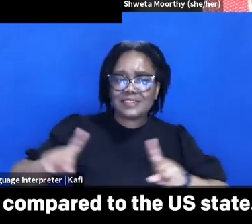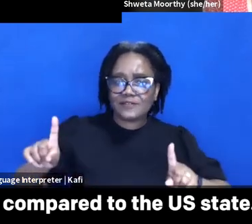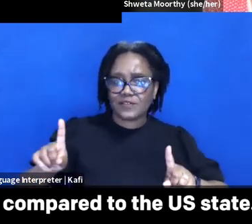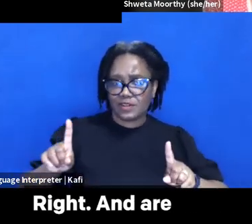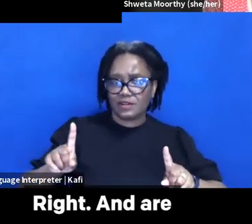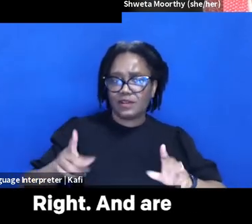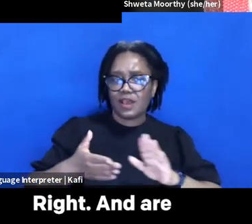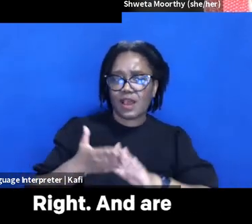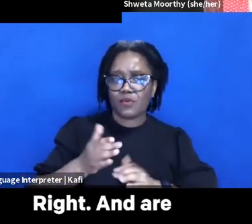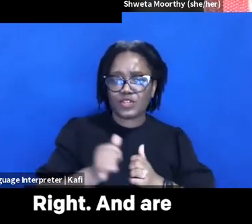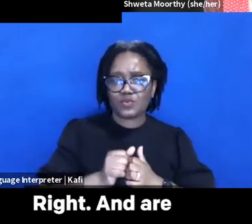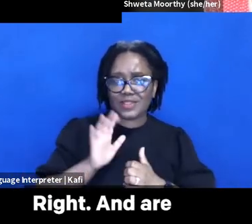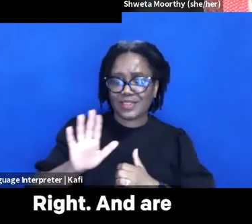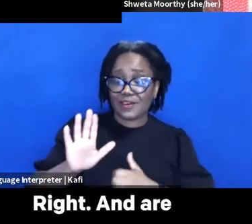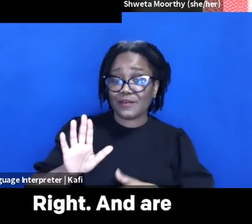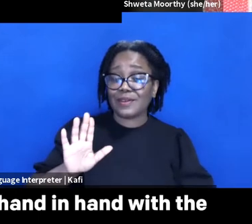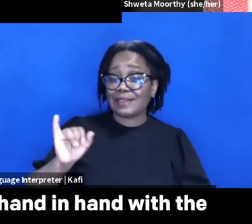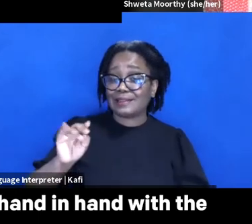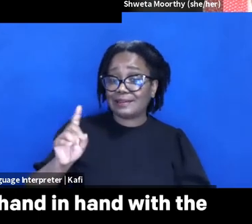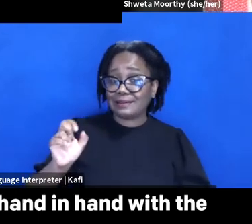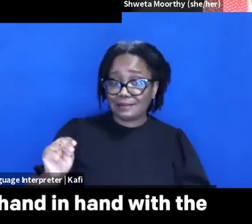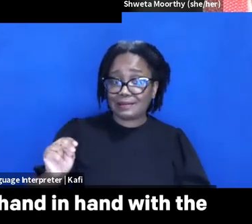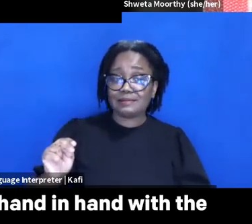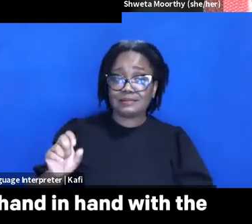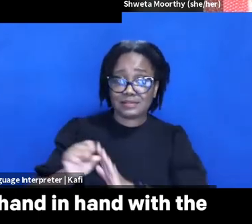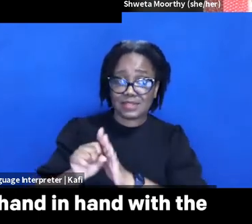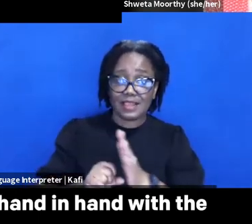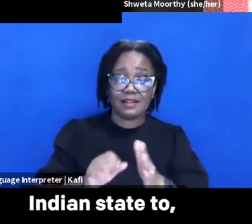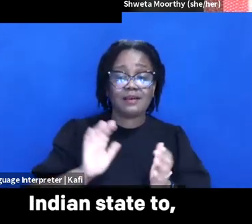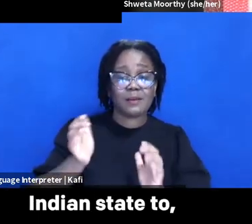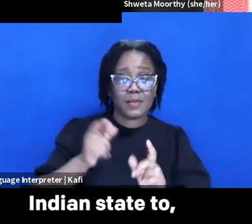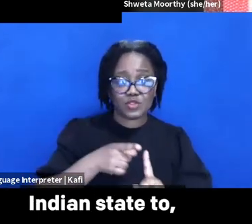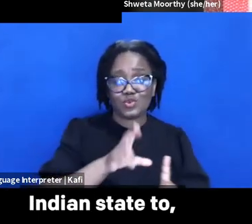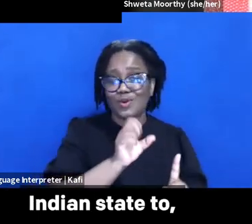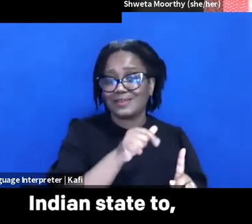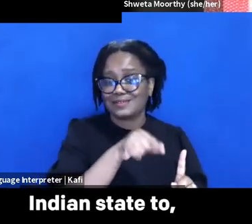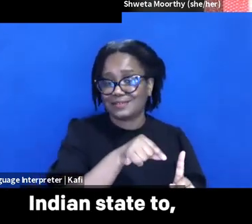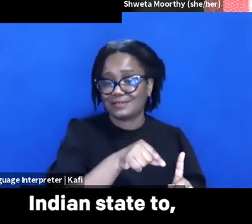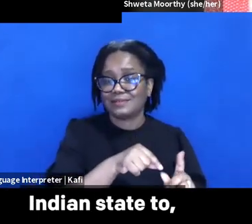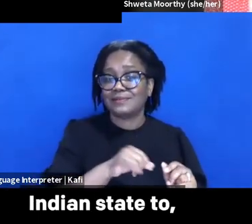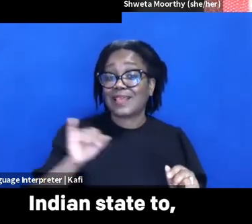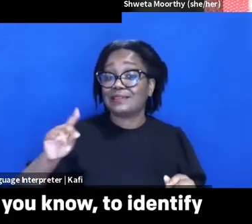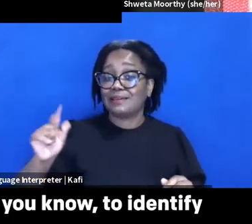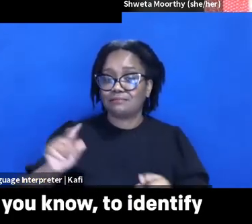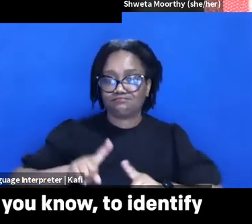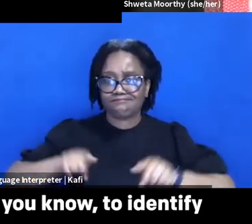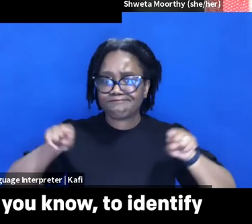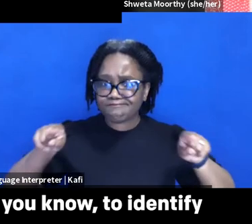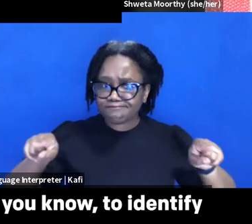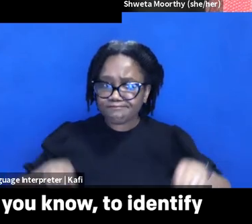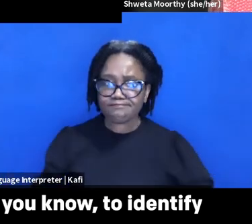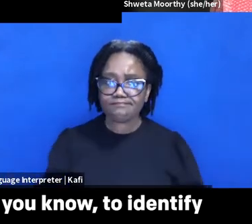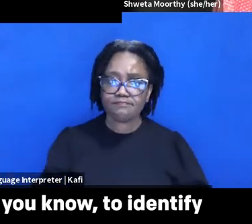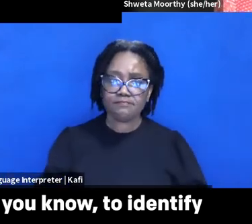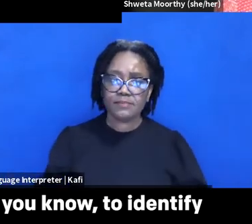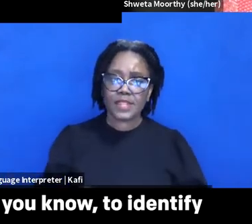state, right? And are hand in hand with the Indian state to